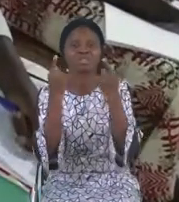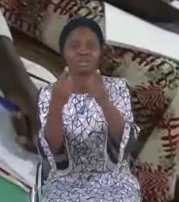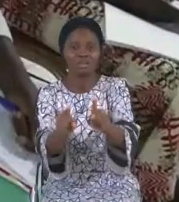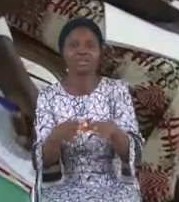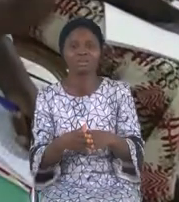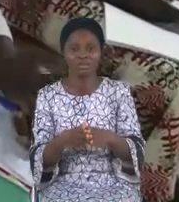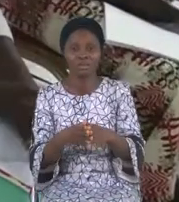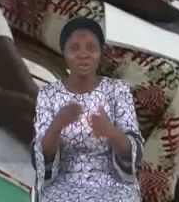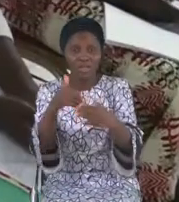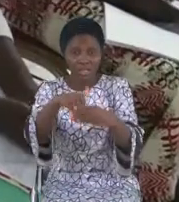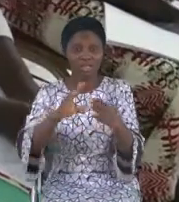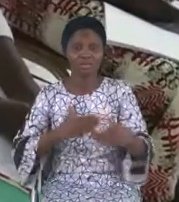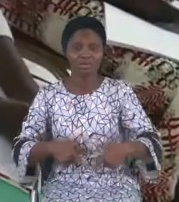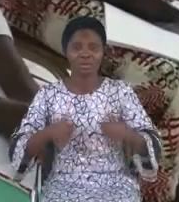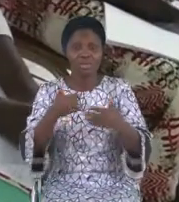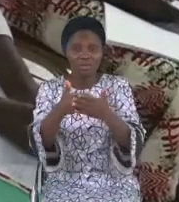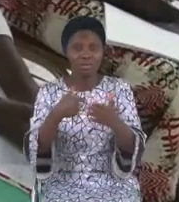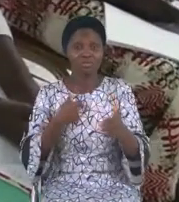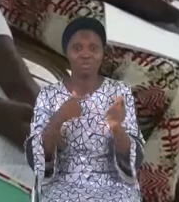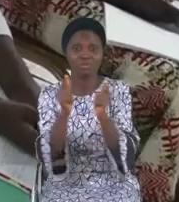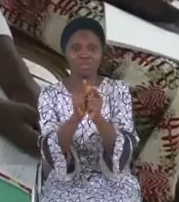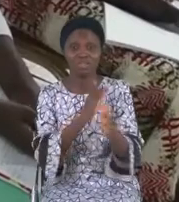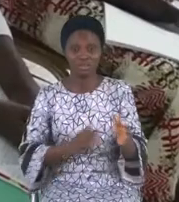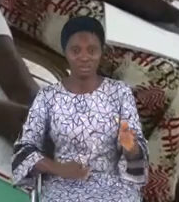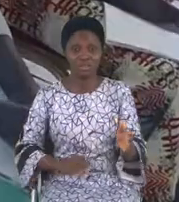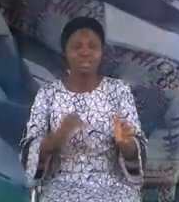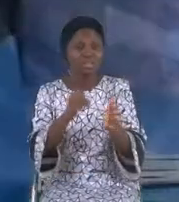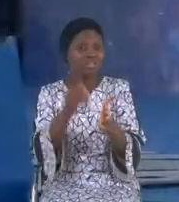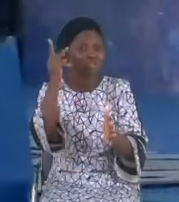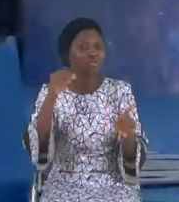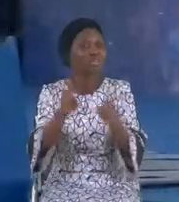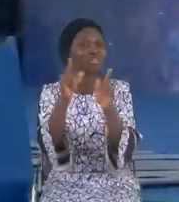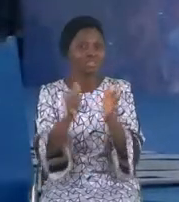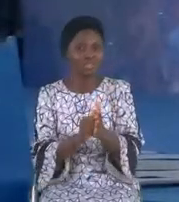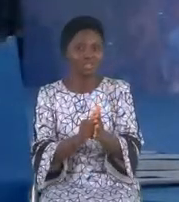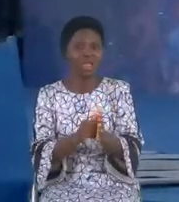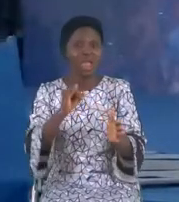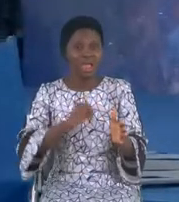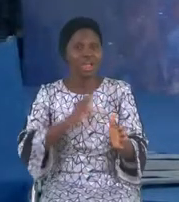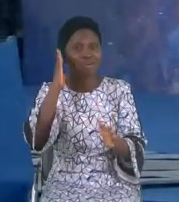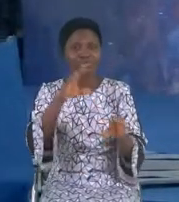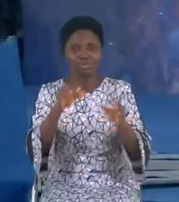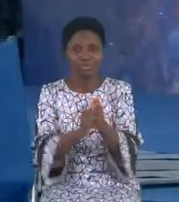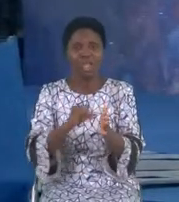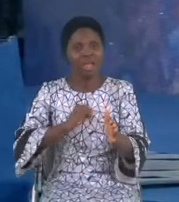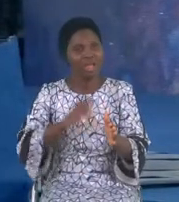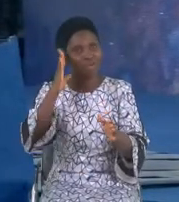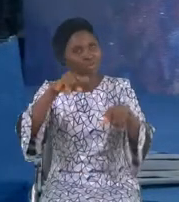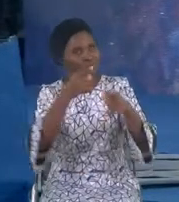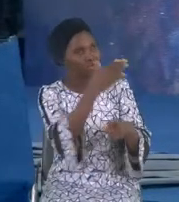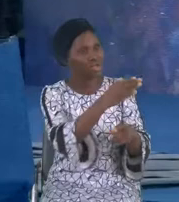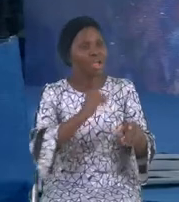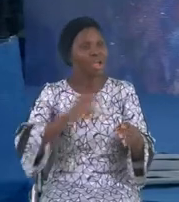our lives before you meet christ it's like that i will do that i will go there i will drink